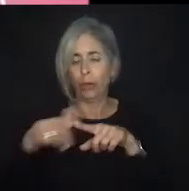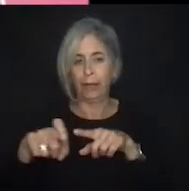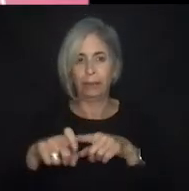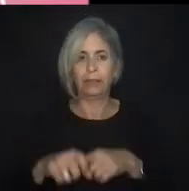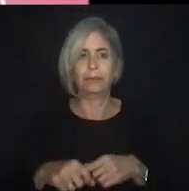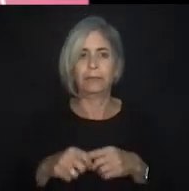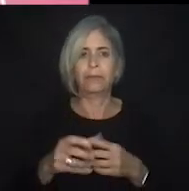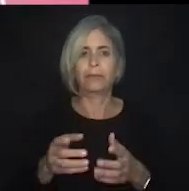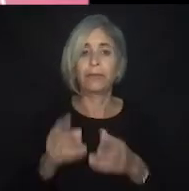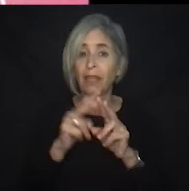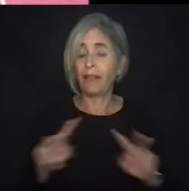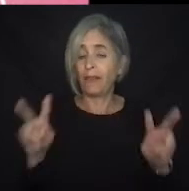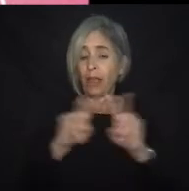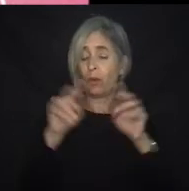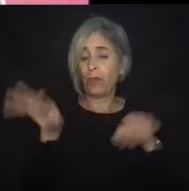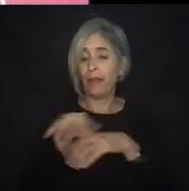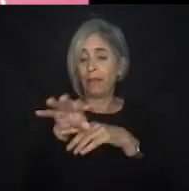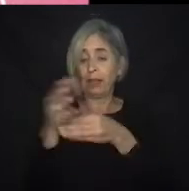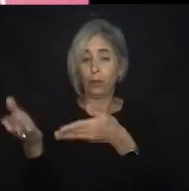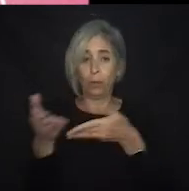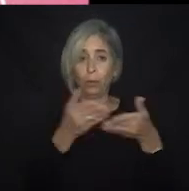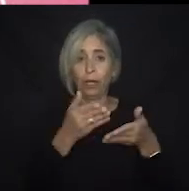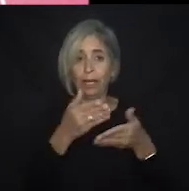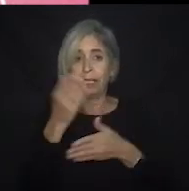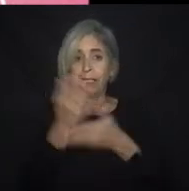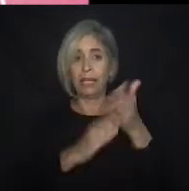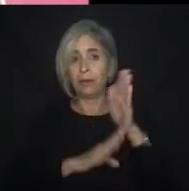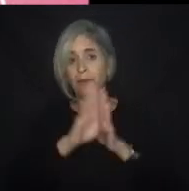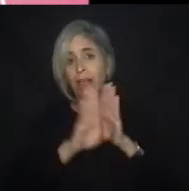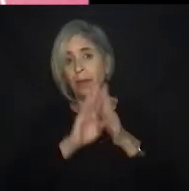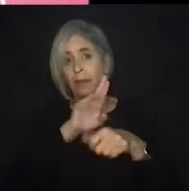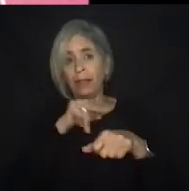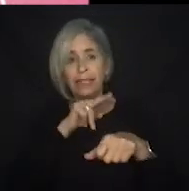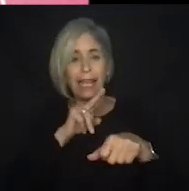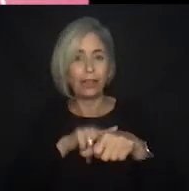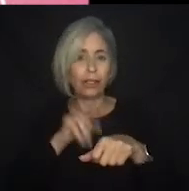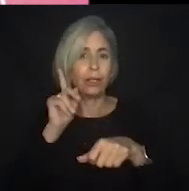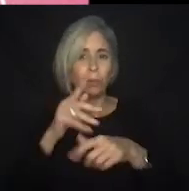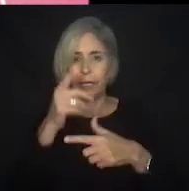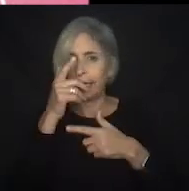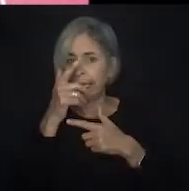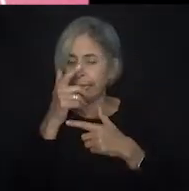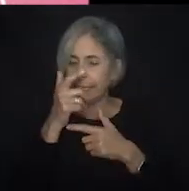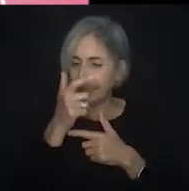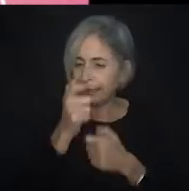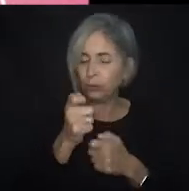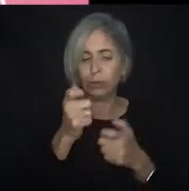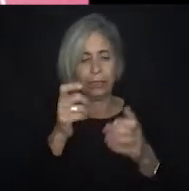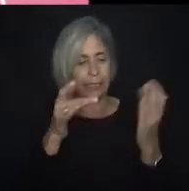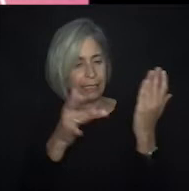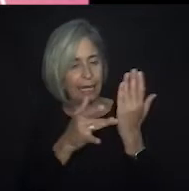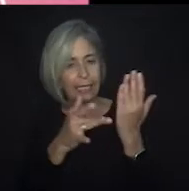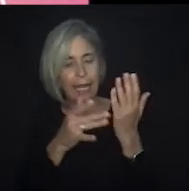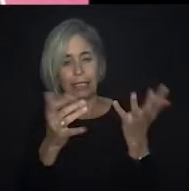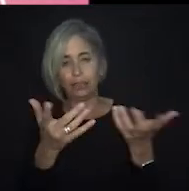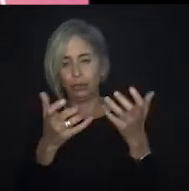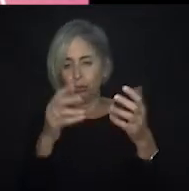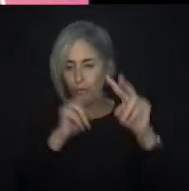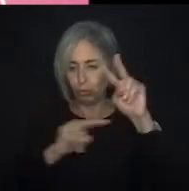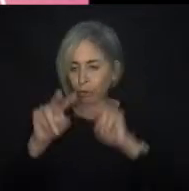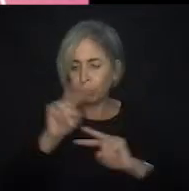Because of the value that video can bring, as developers, naturally it's going to be a really intriguing technology to want to